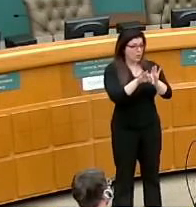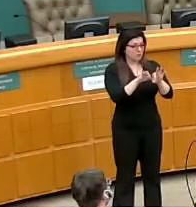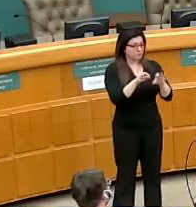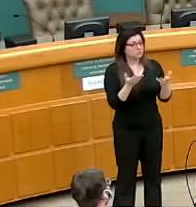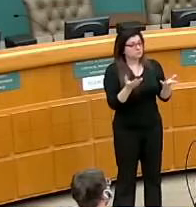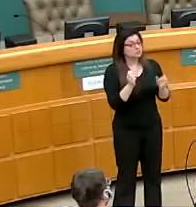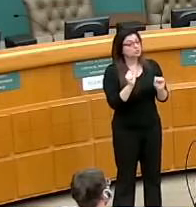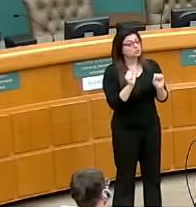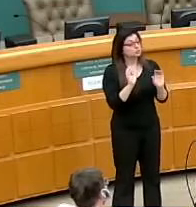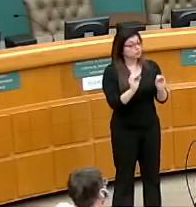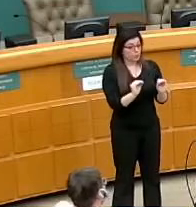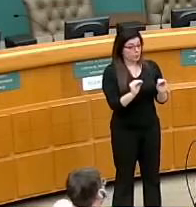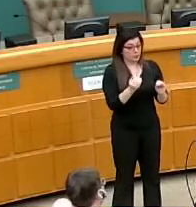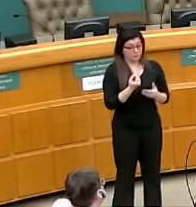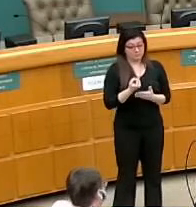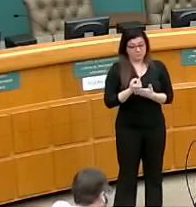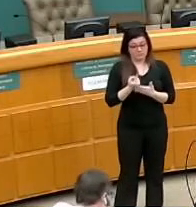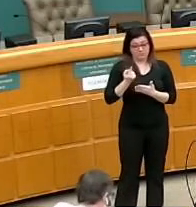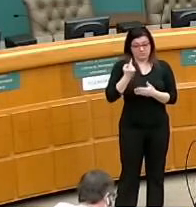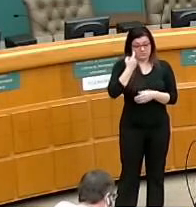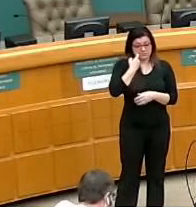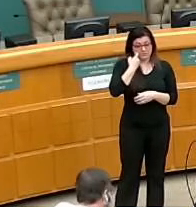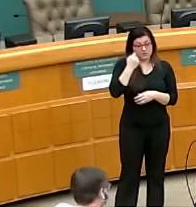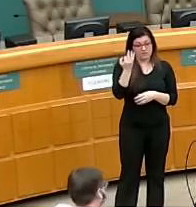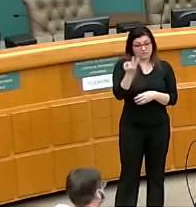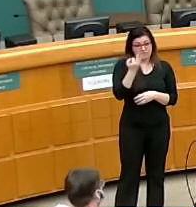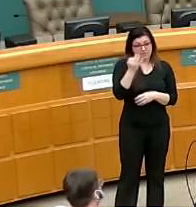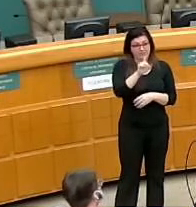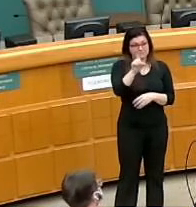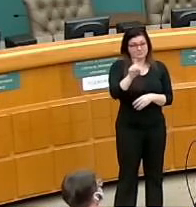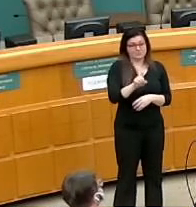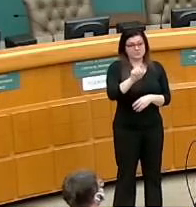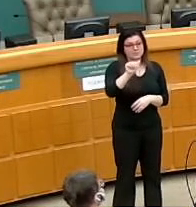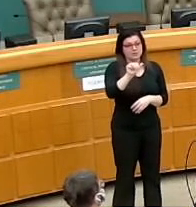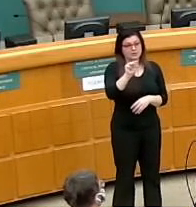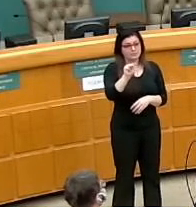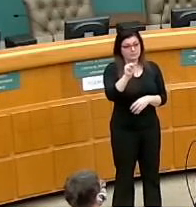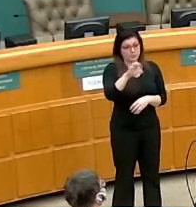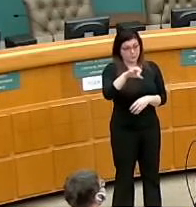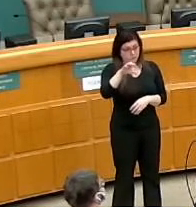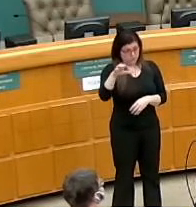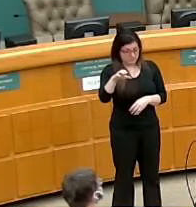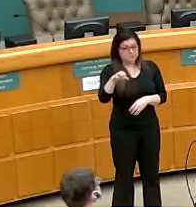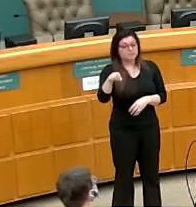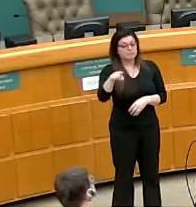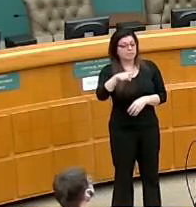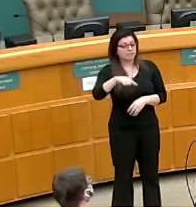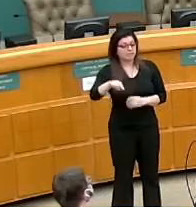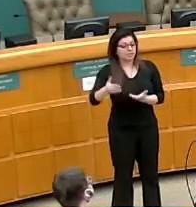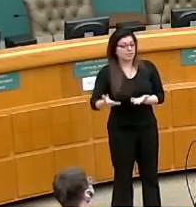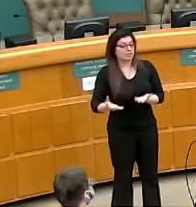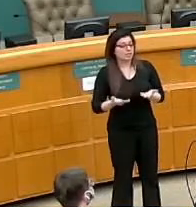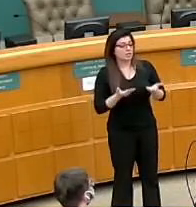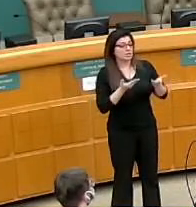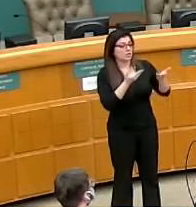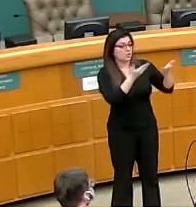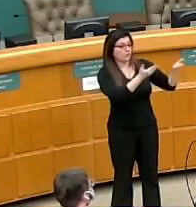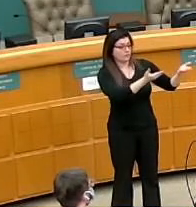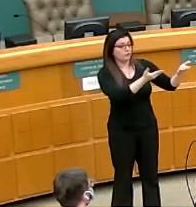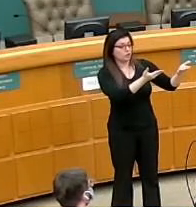So last Friday, Texas A&M Corpus Christi brought forth trained